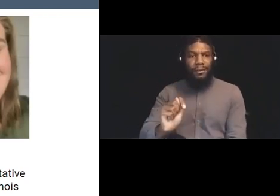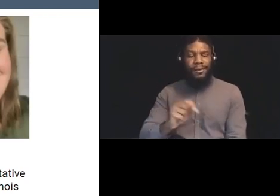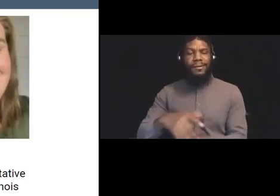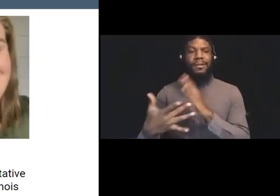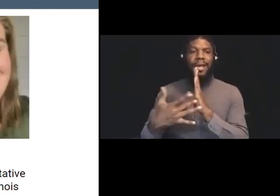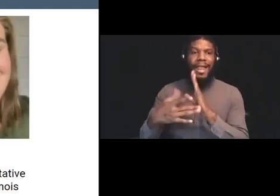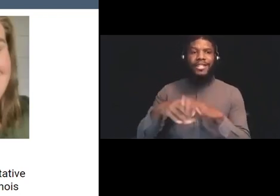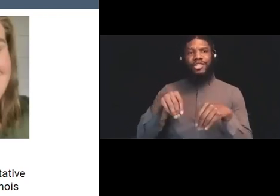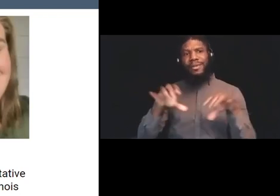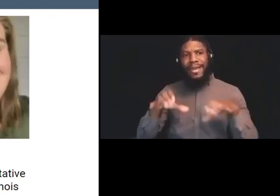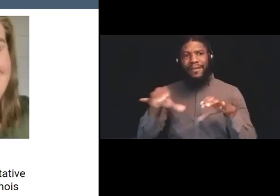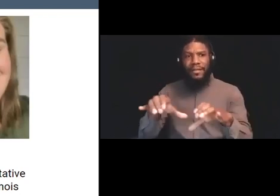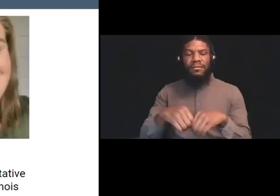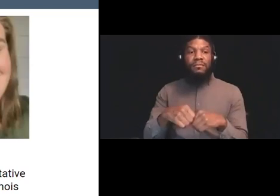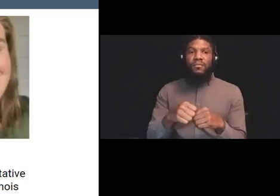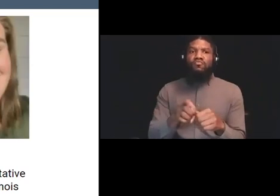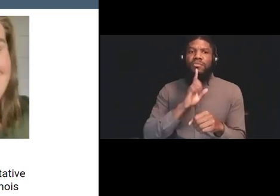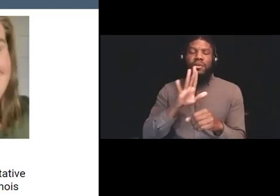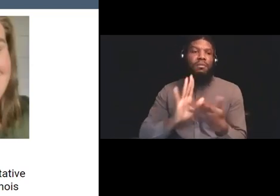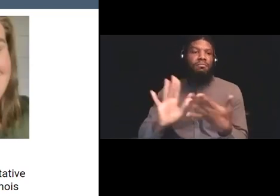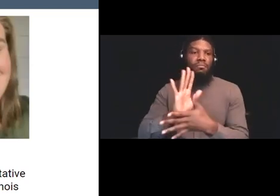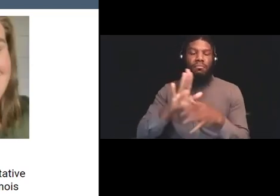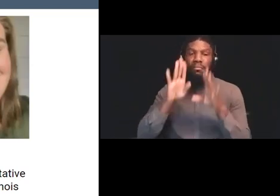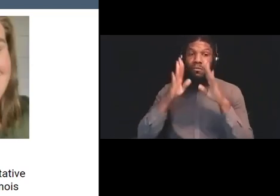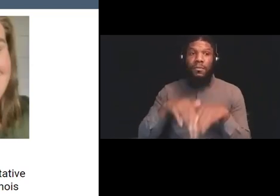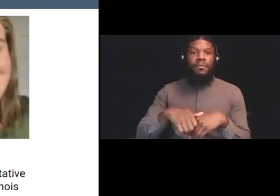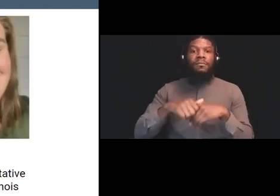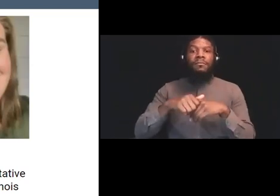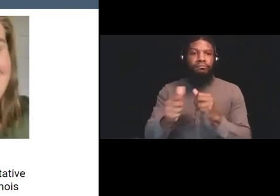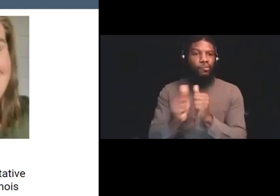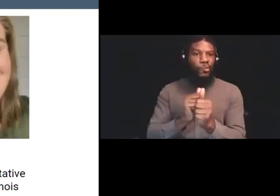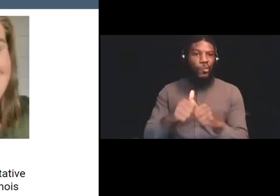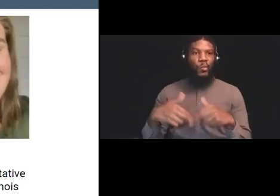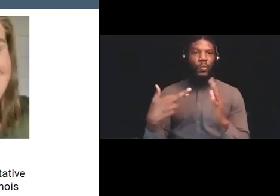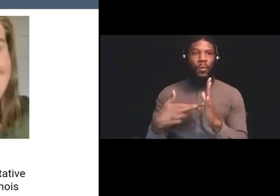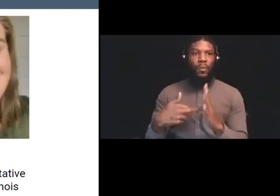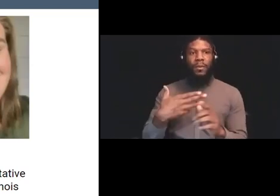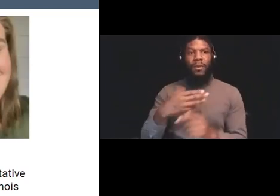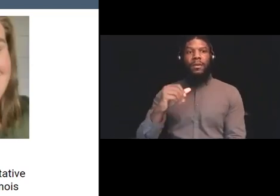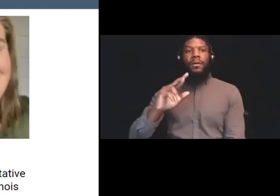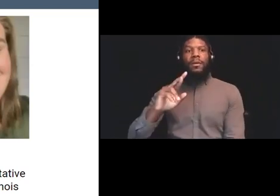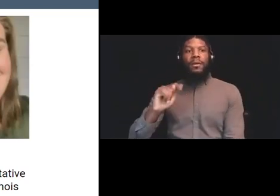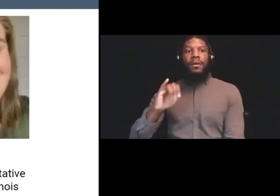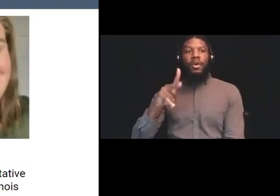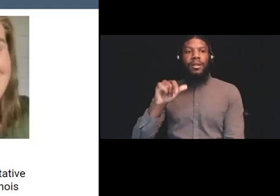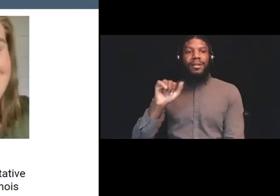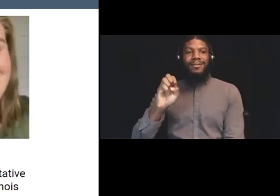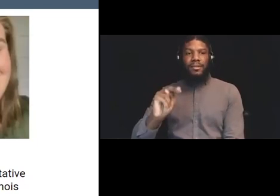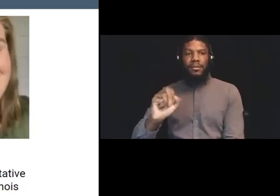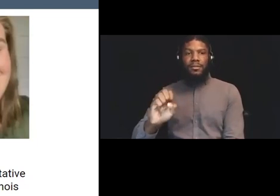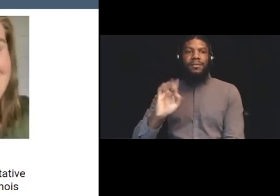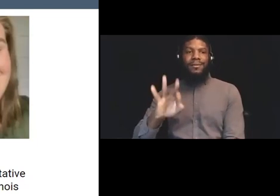activism with a particular focus on competing representations and articulations of identity in online